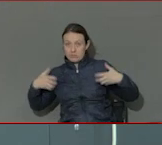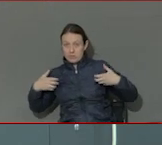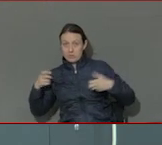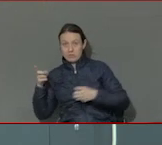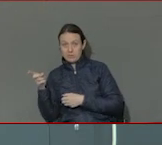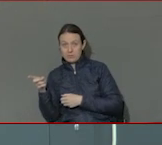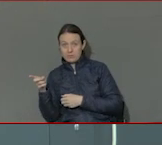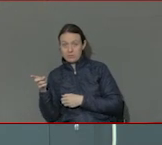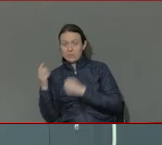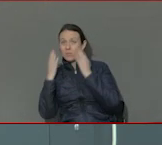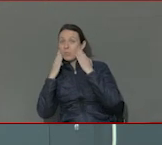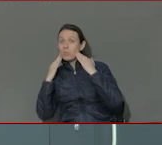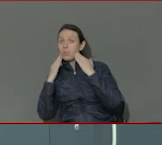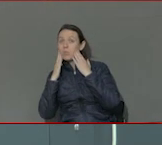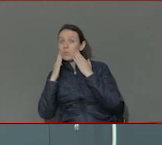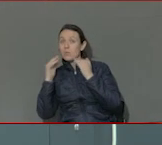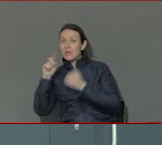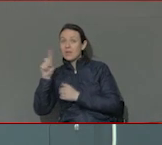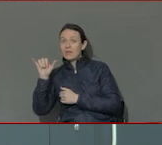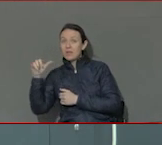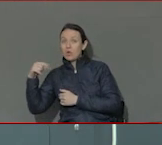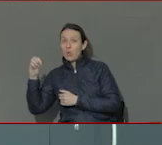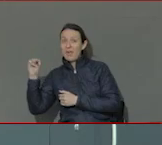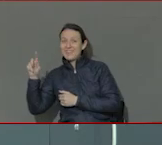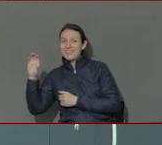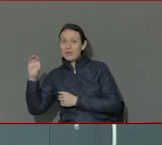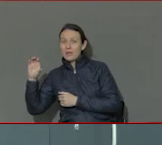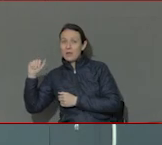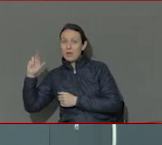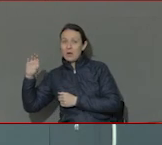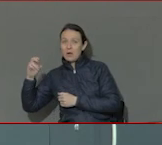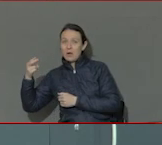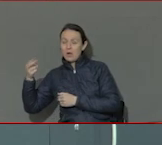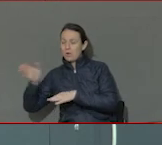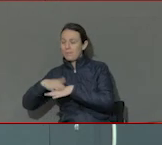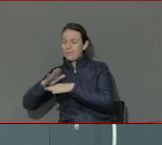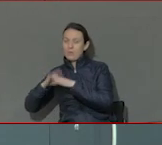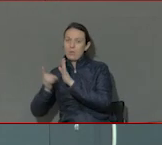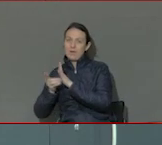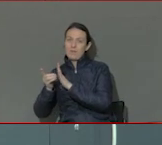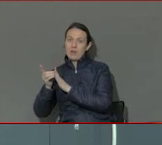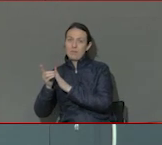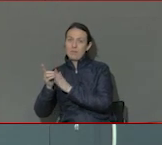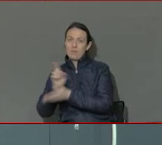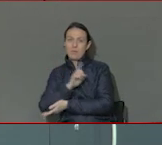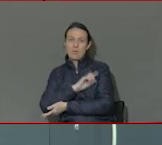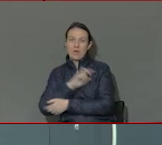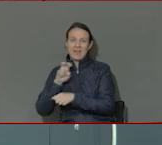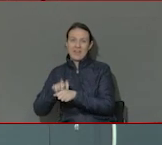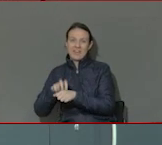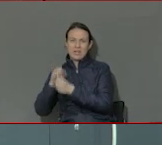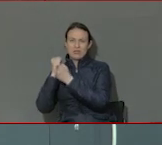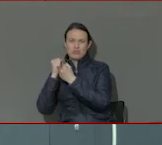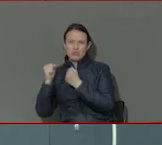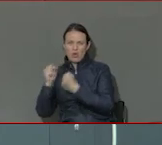their zygomatic arc is more developed because they need strong